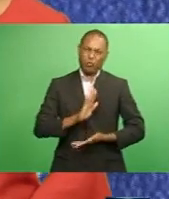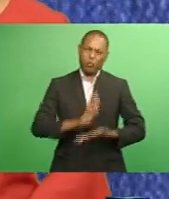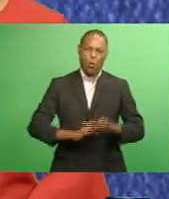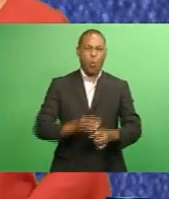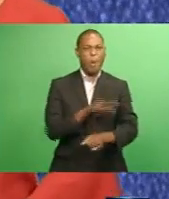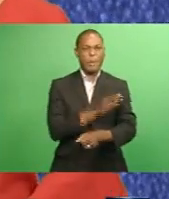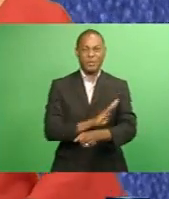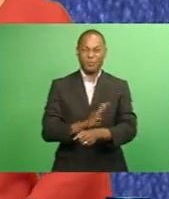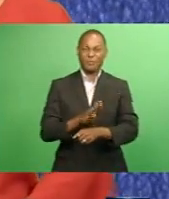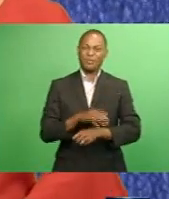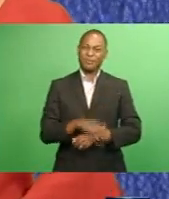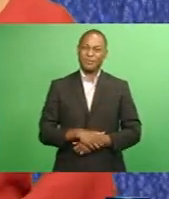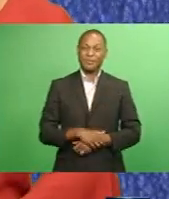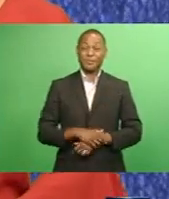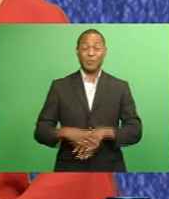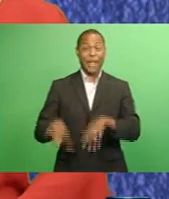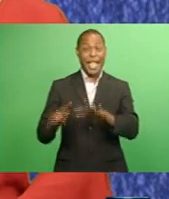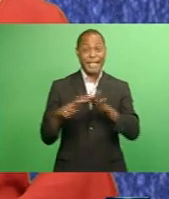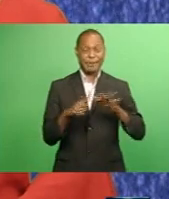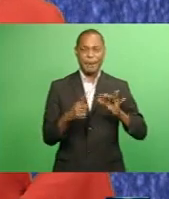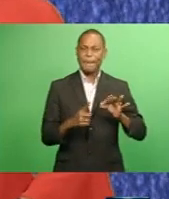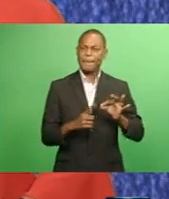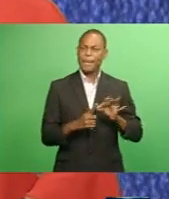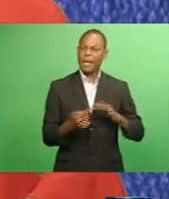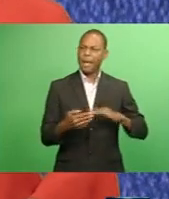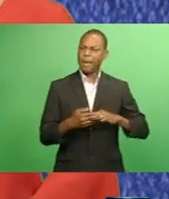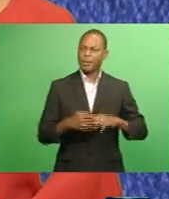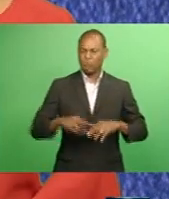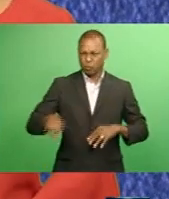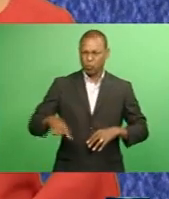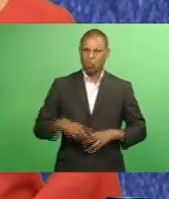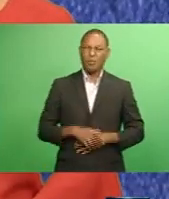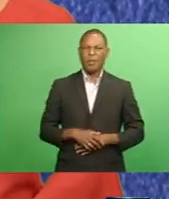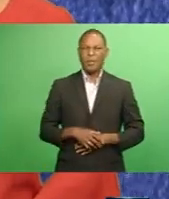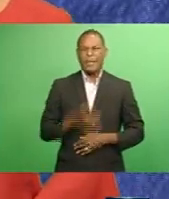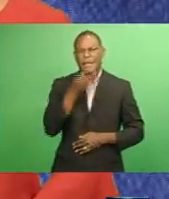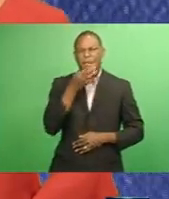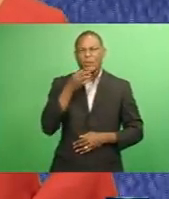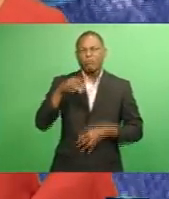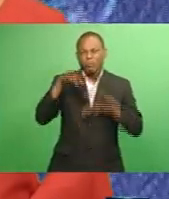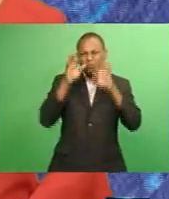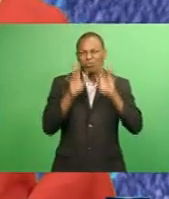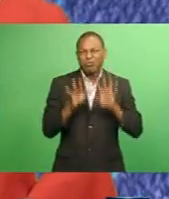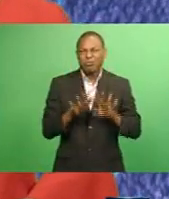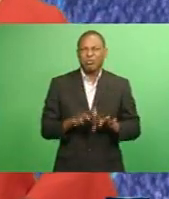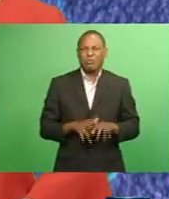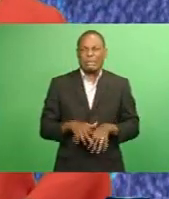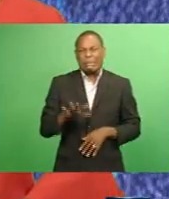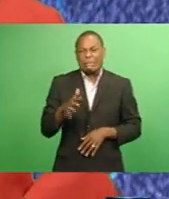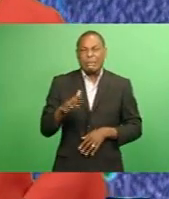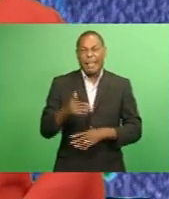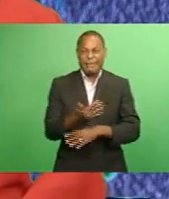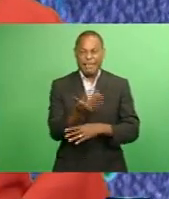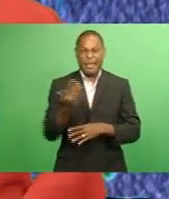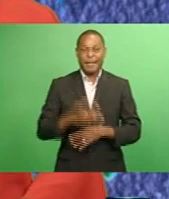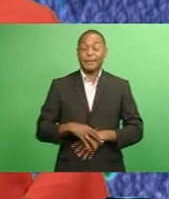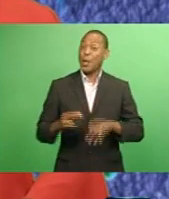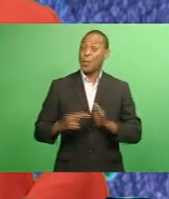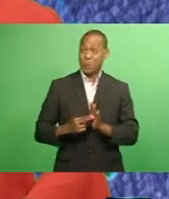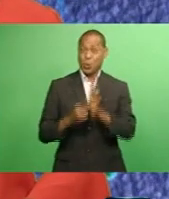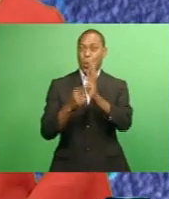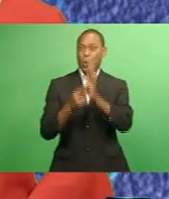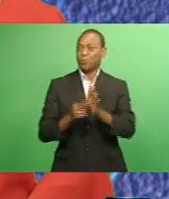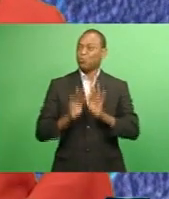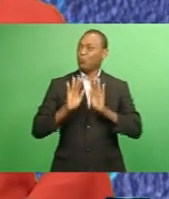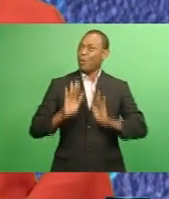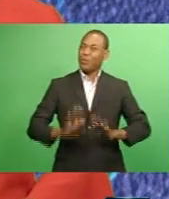beach. Eastwards from Pekkabaratsuva, few showers popped up after a humid day. And up north, a wonderful